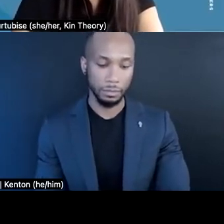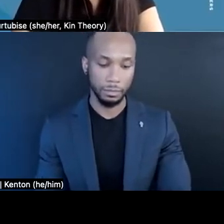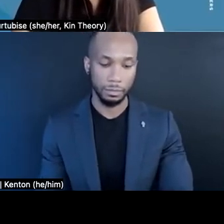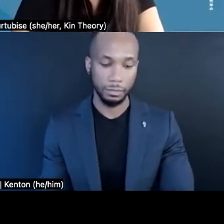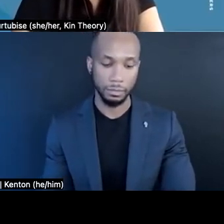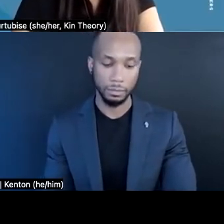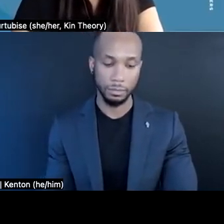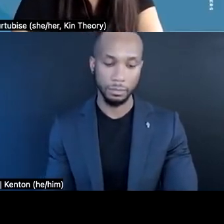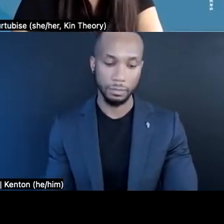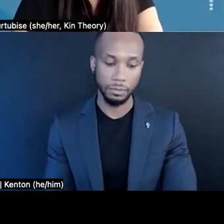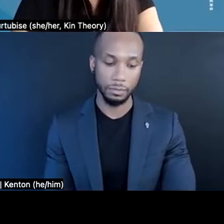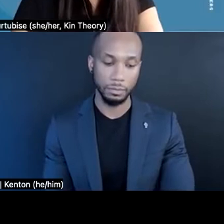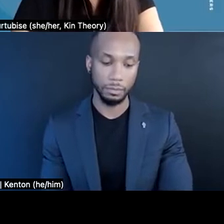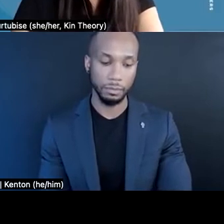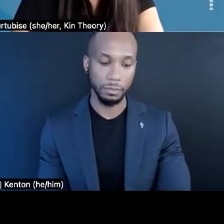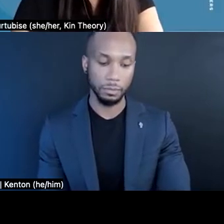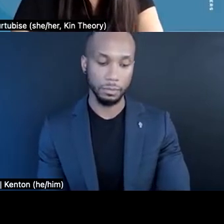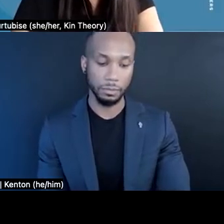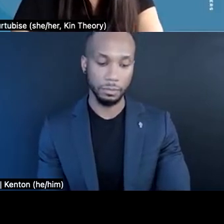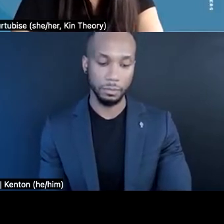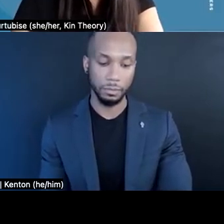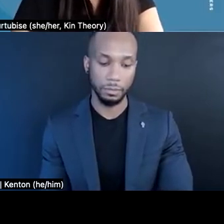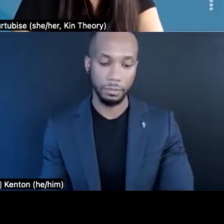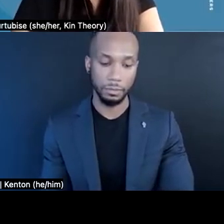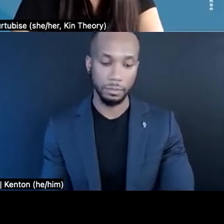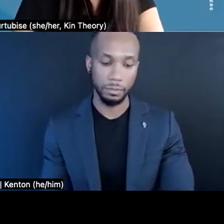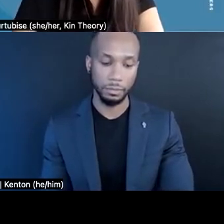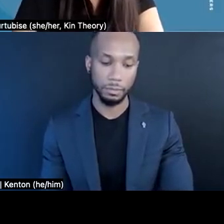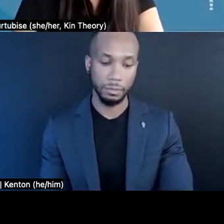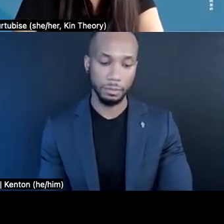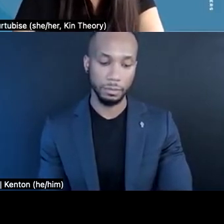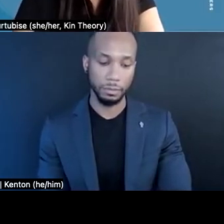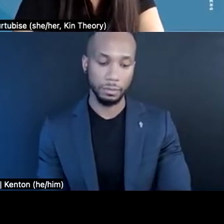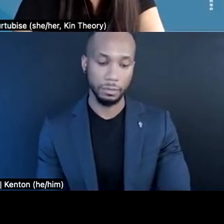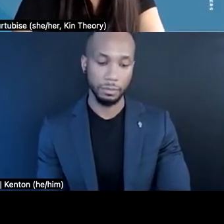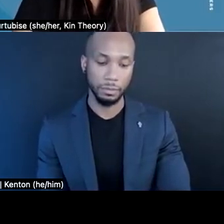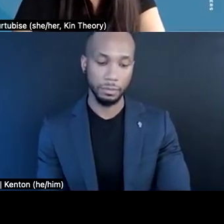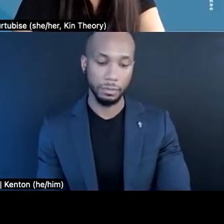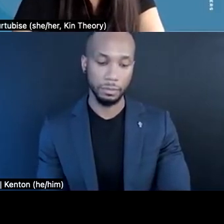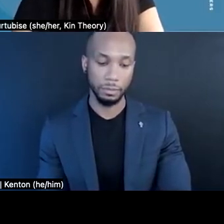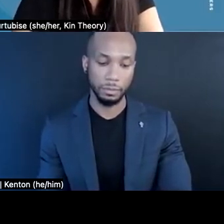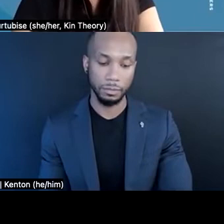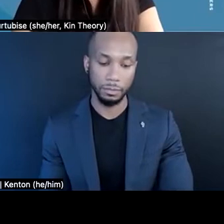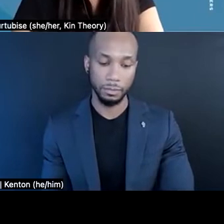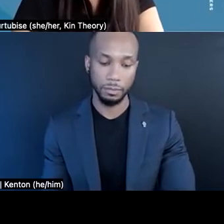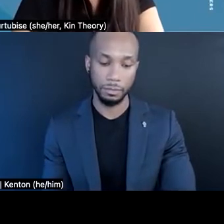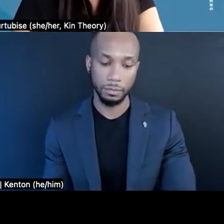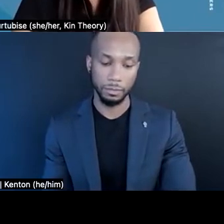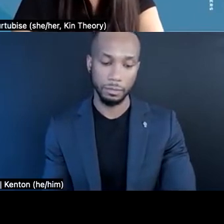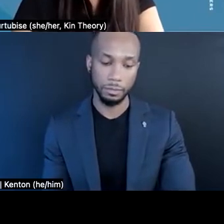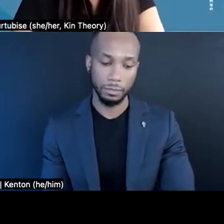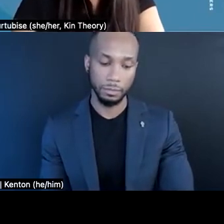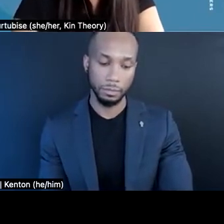a dignified representation of ourselves and to tell the stories that were not